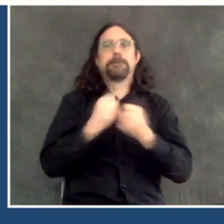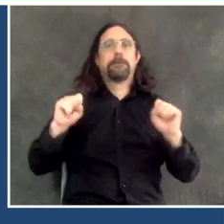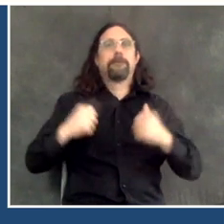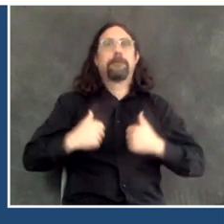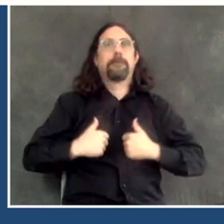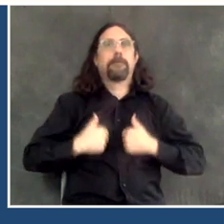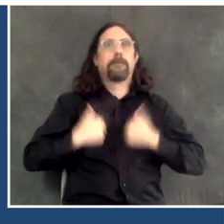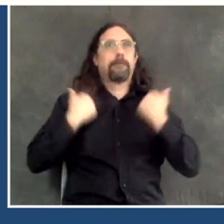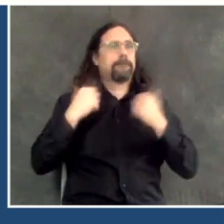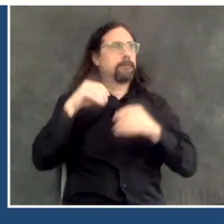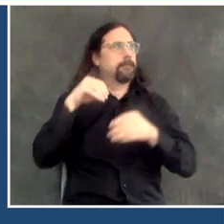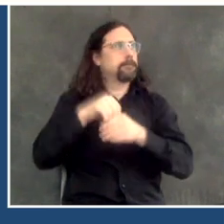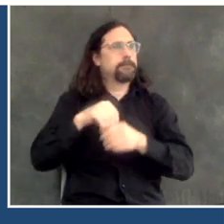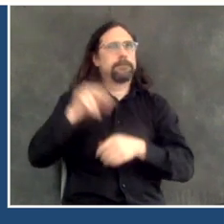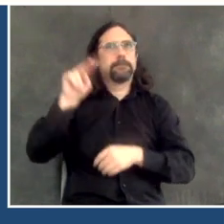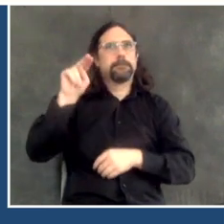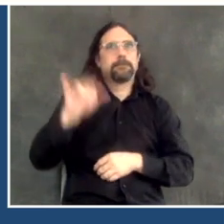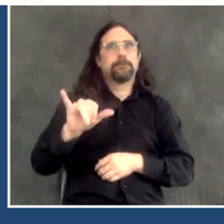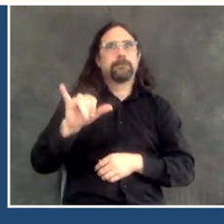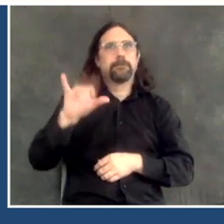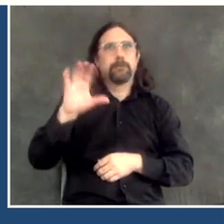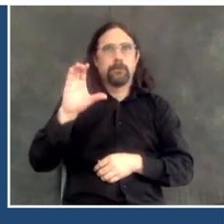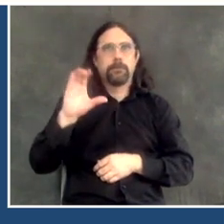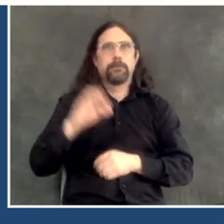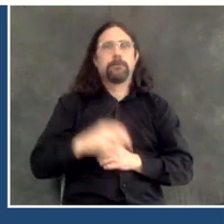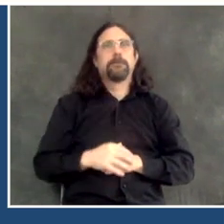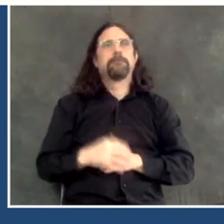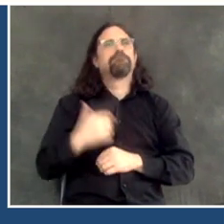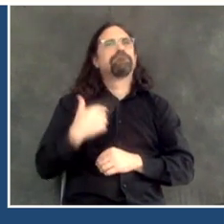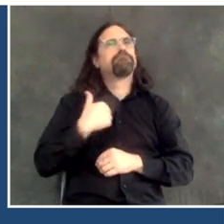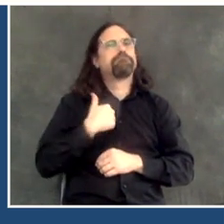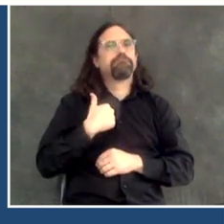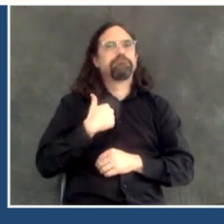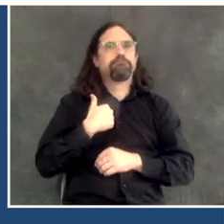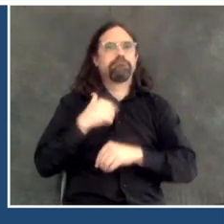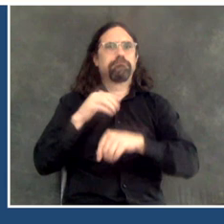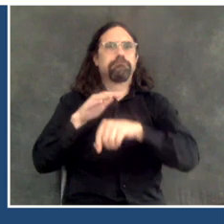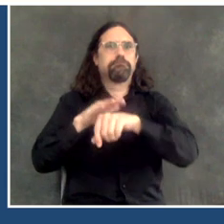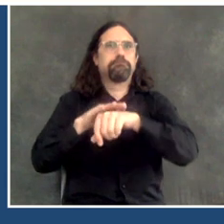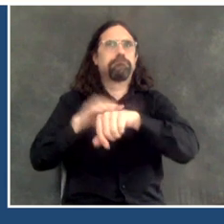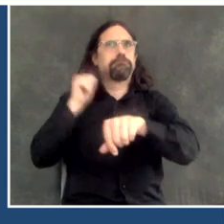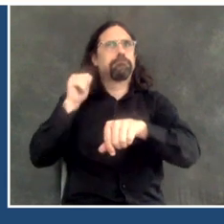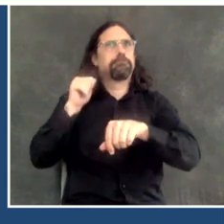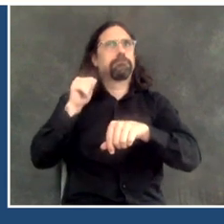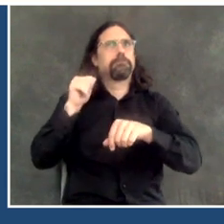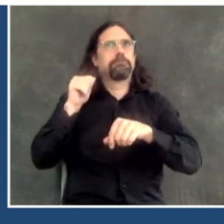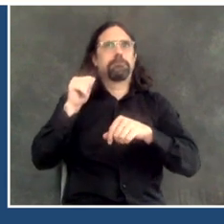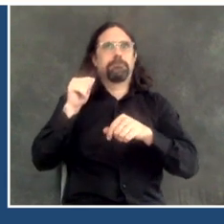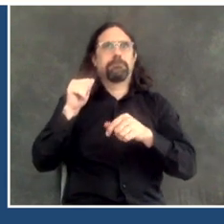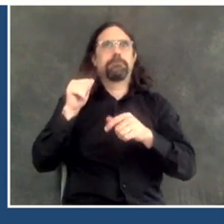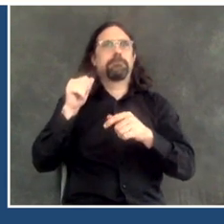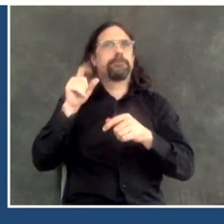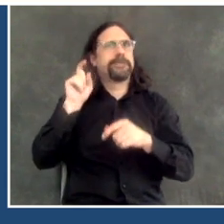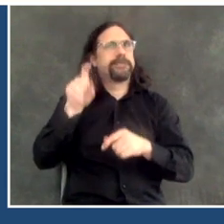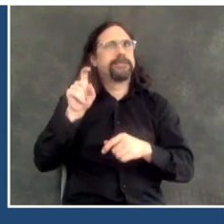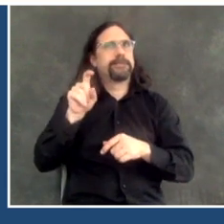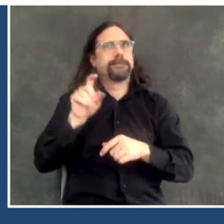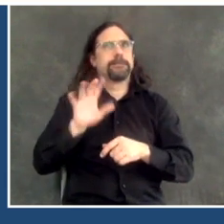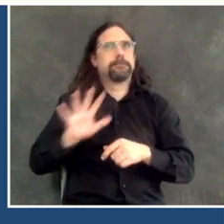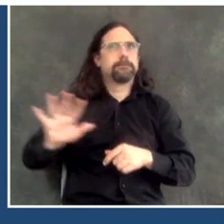today something unprecedented, a national enlistment effort, a national